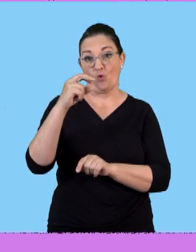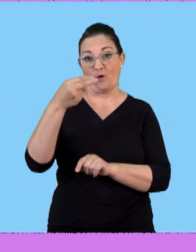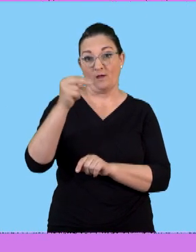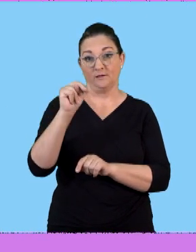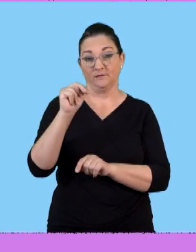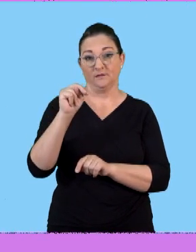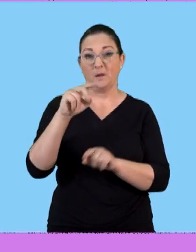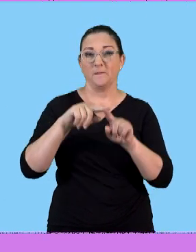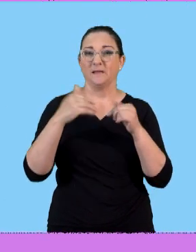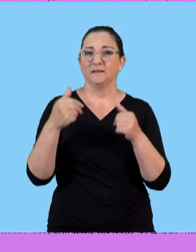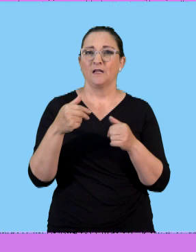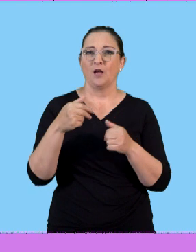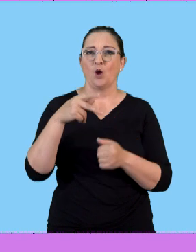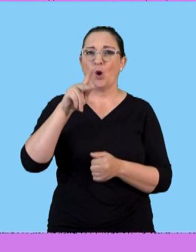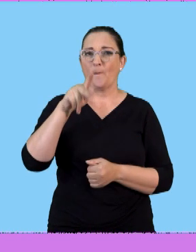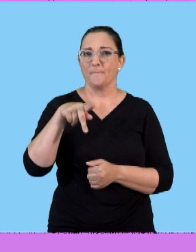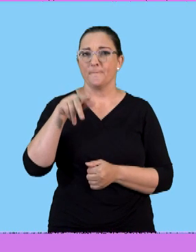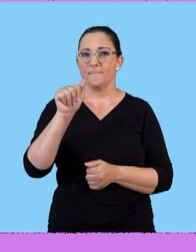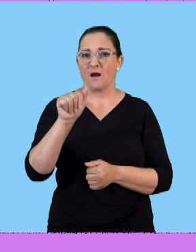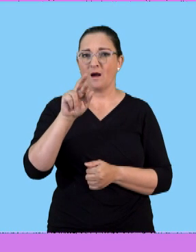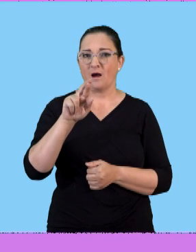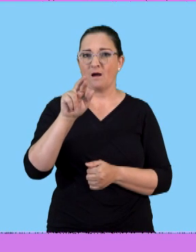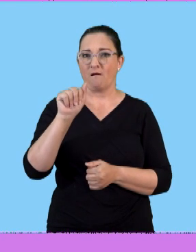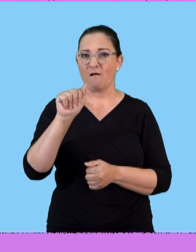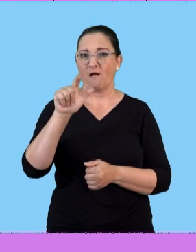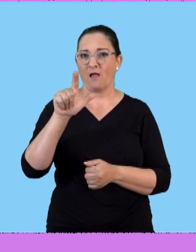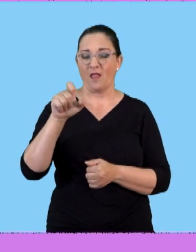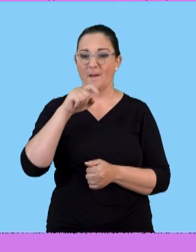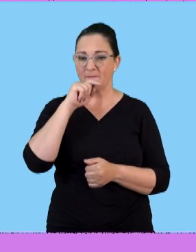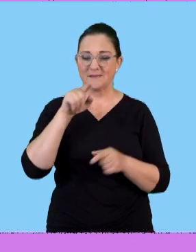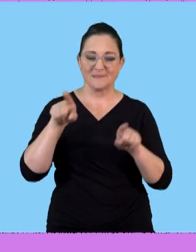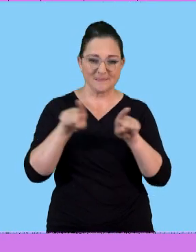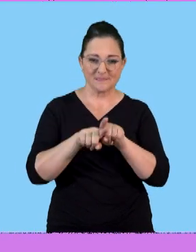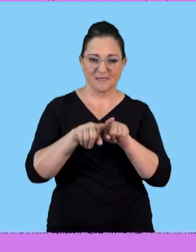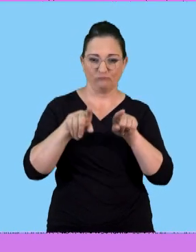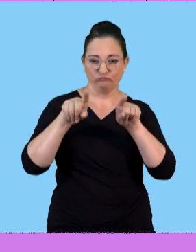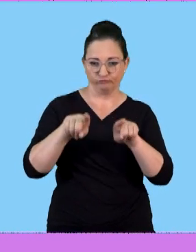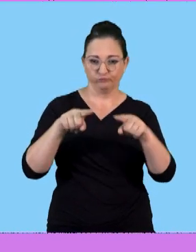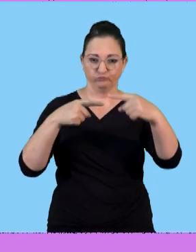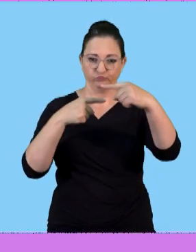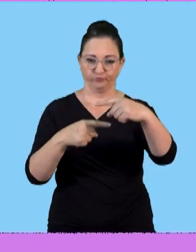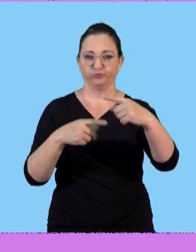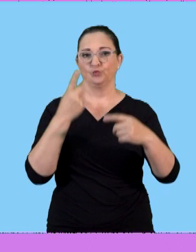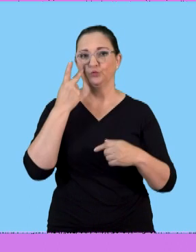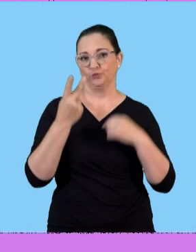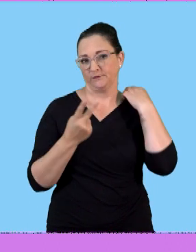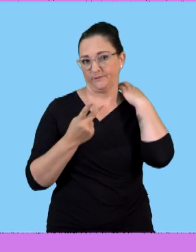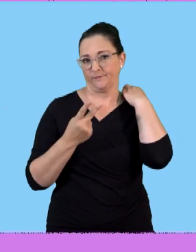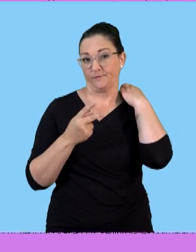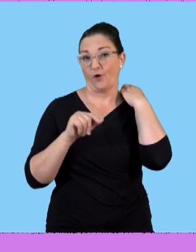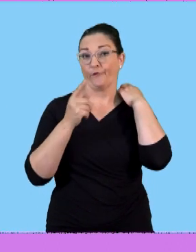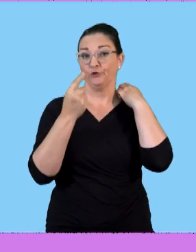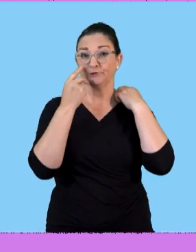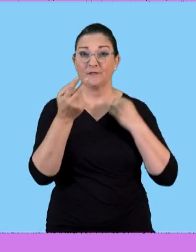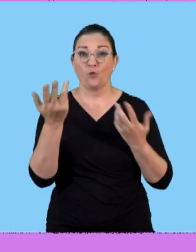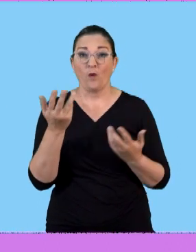what parallel means. No? Okay, it runs similar way, right? So if I look, first thing is I need to find